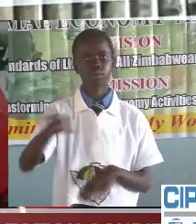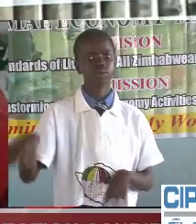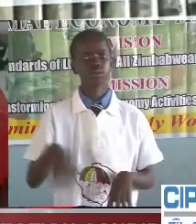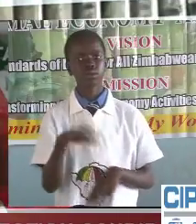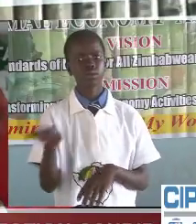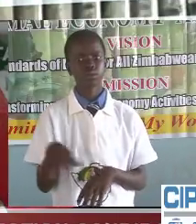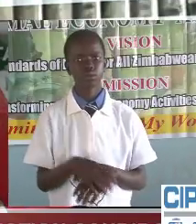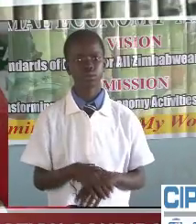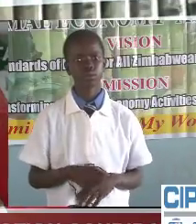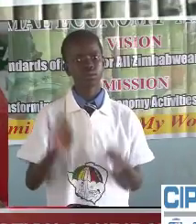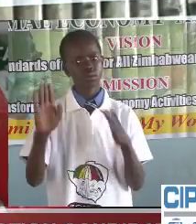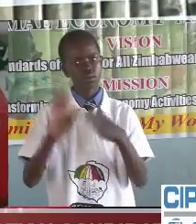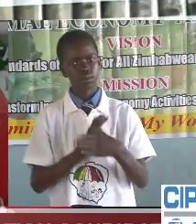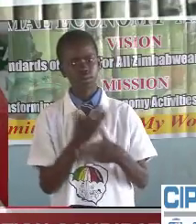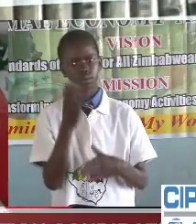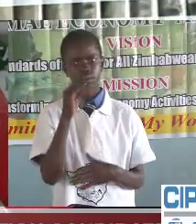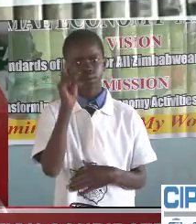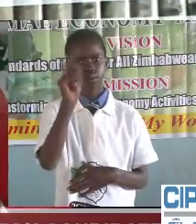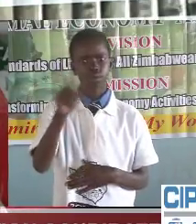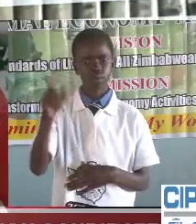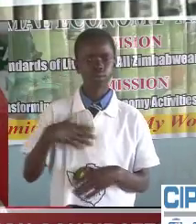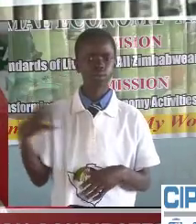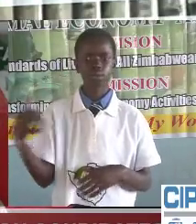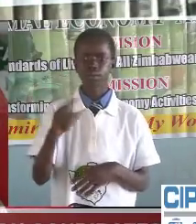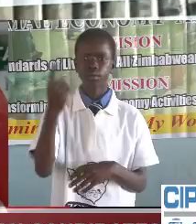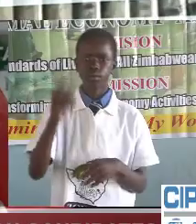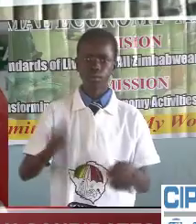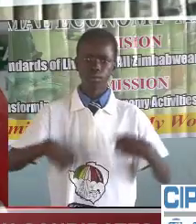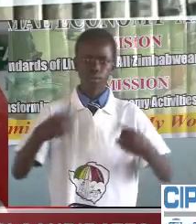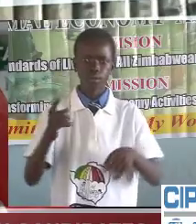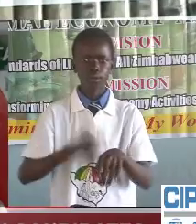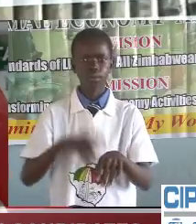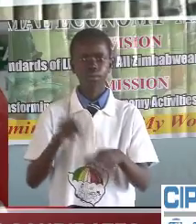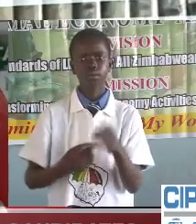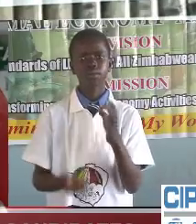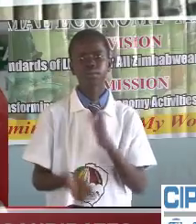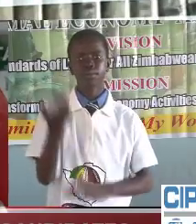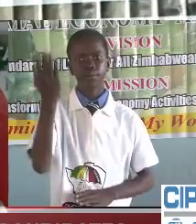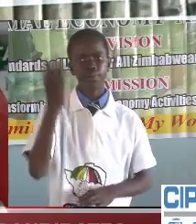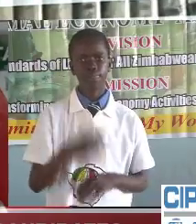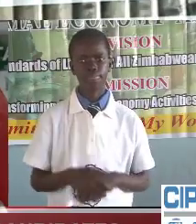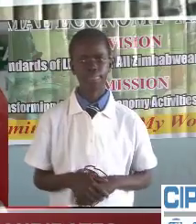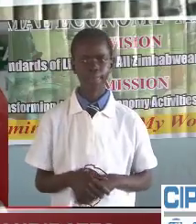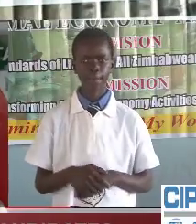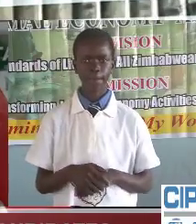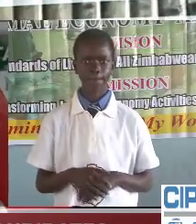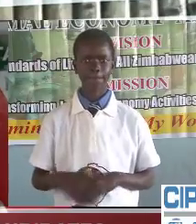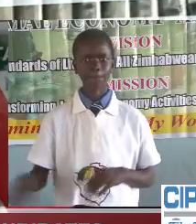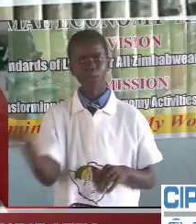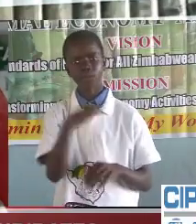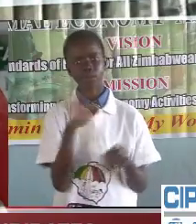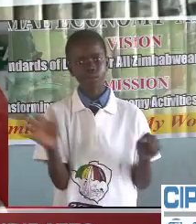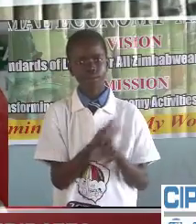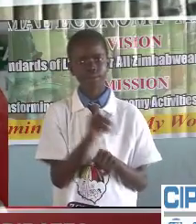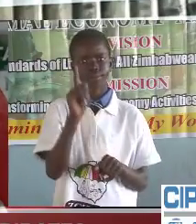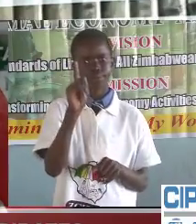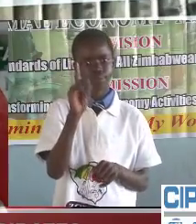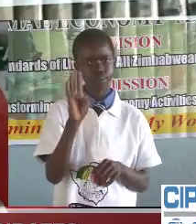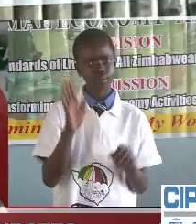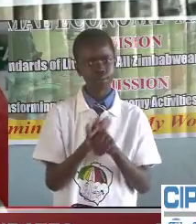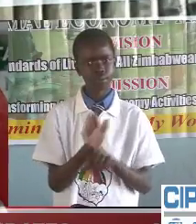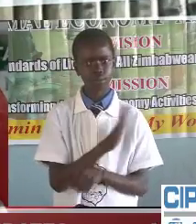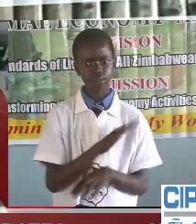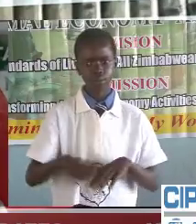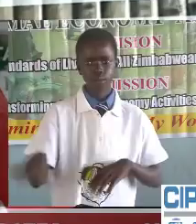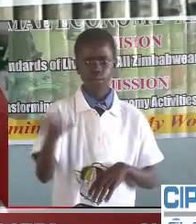contestants because they have given themselves up for servant leadership. They have offered themselves